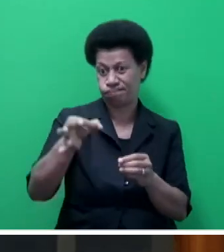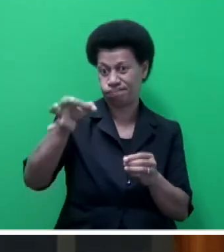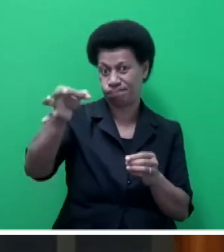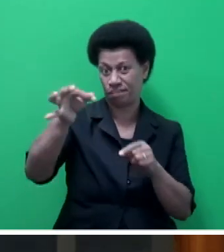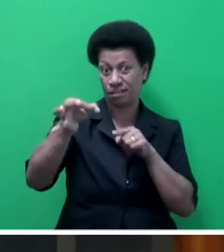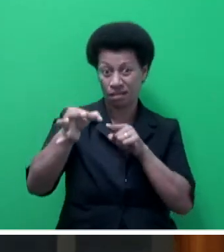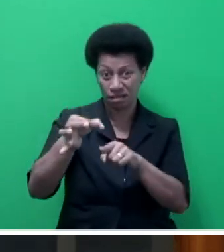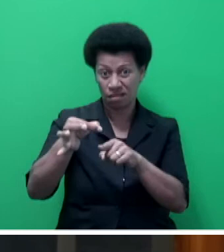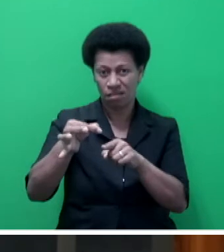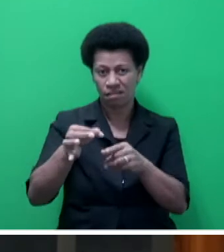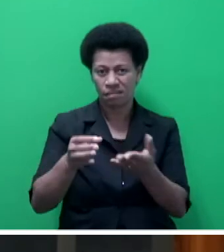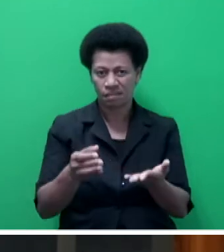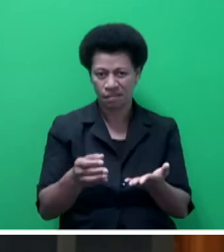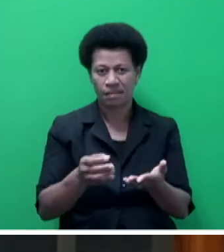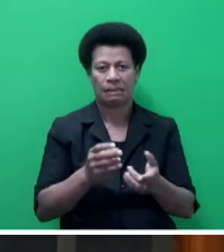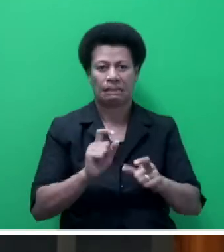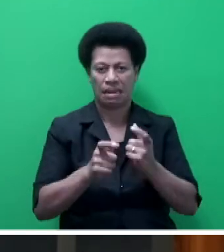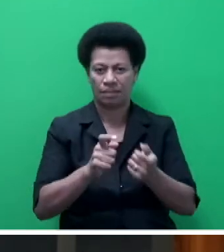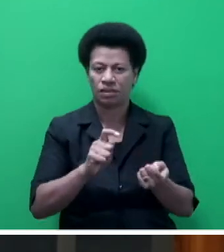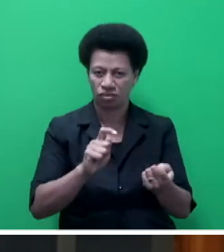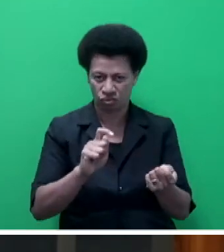the worst impacts of climate change.